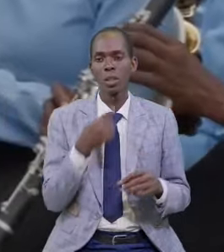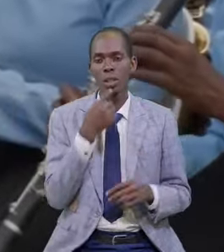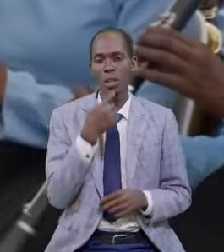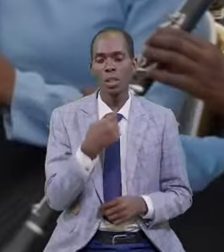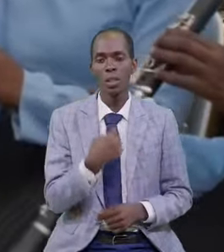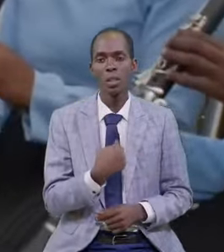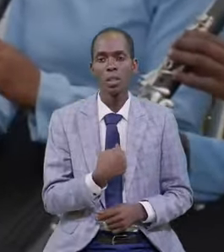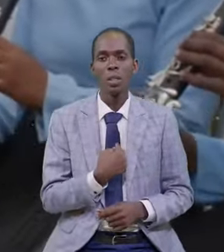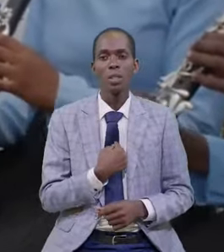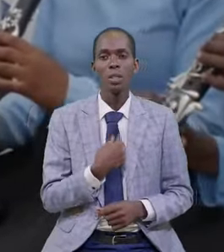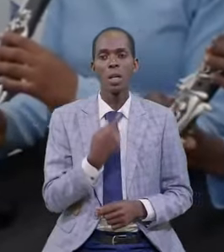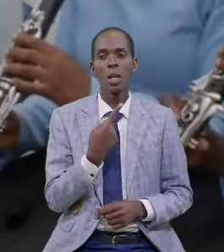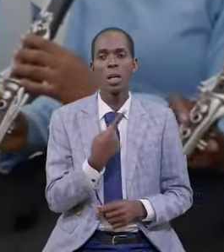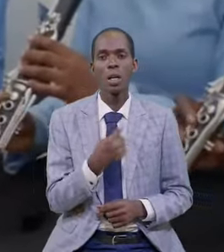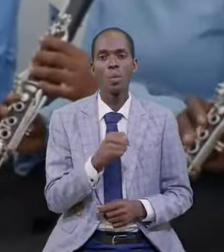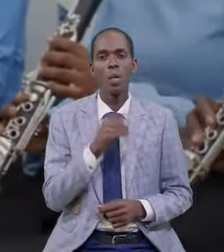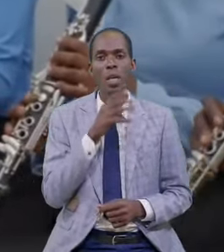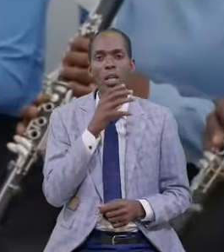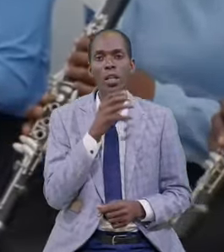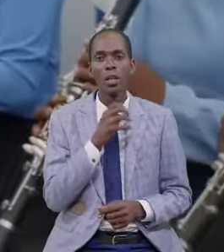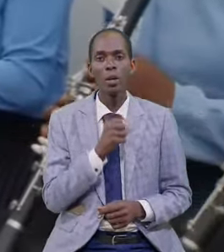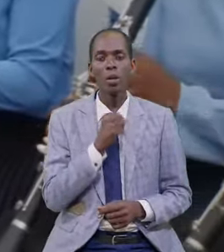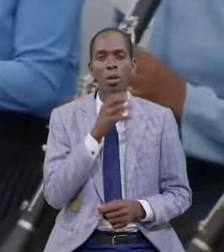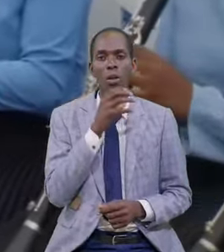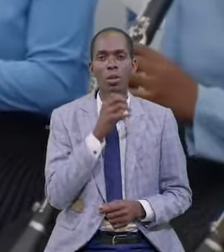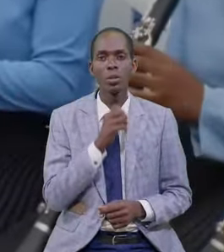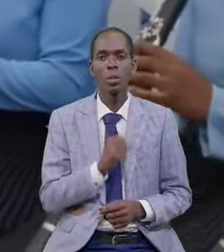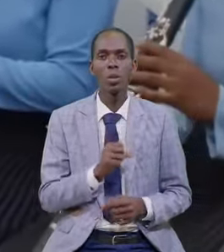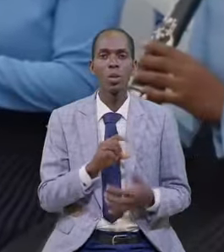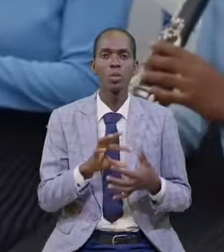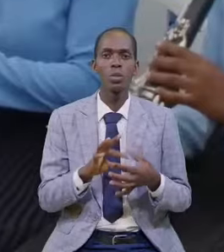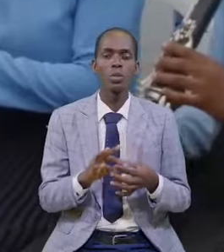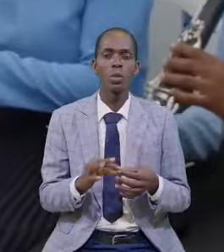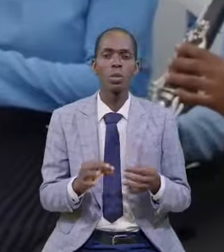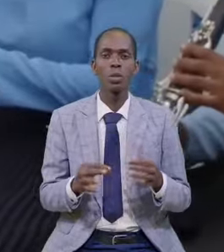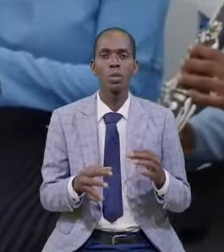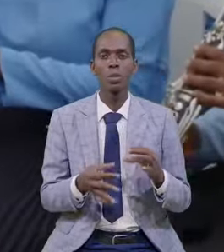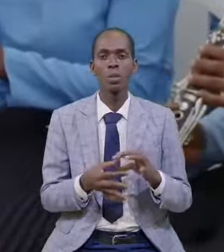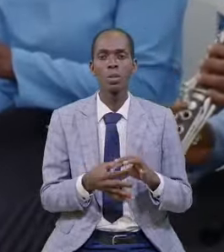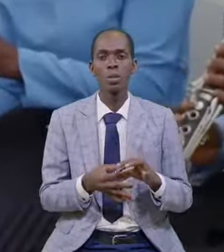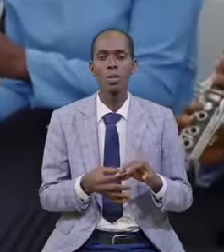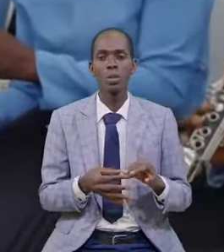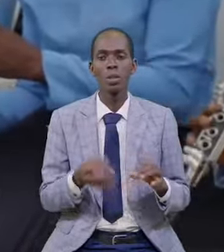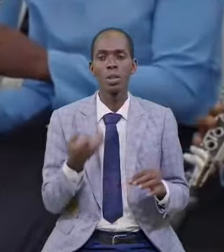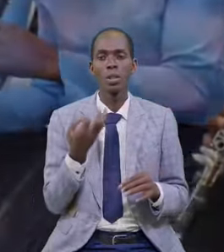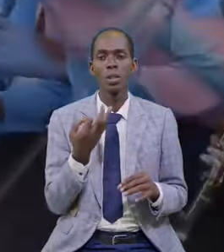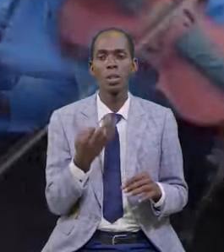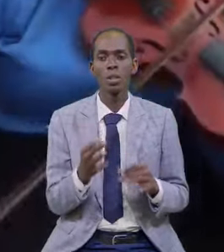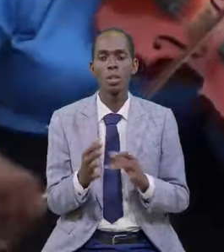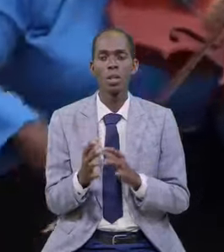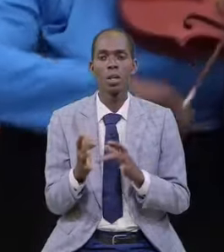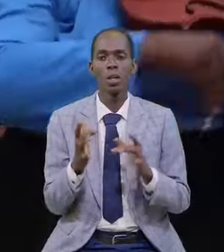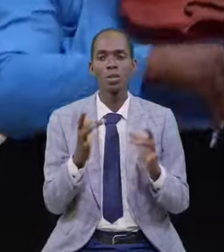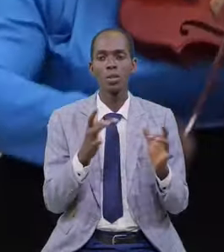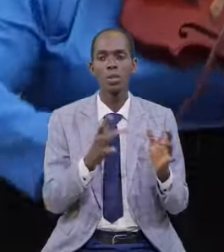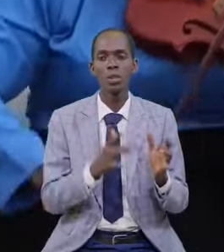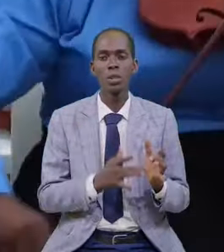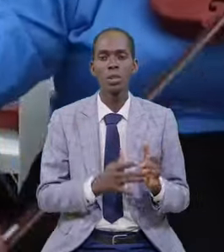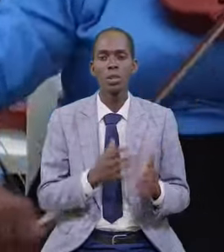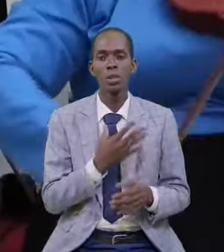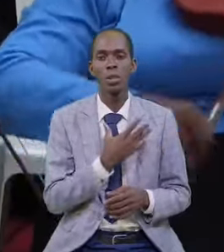story tell me the old old story of